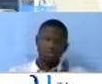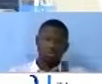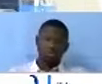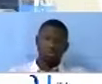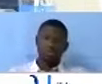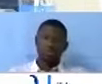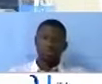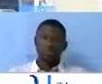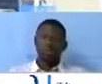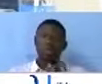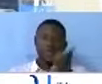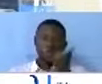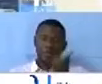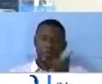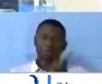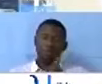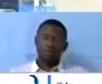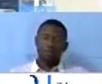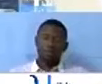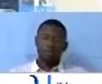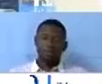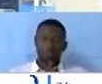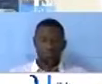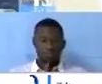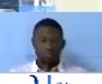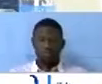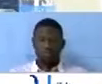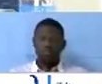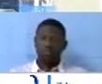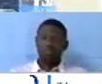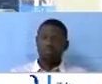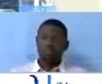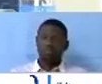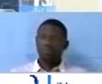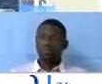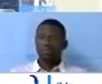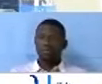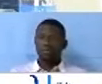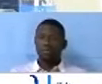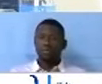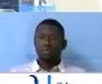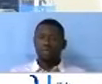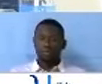Is this correct or not? Yes, it is. You can be rest assured. Ah,